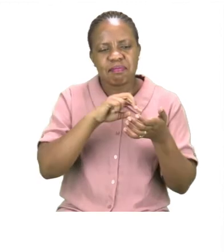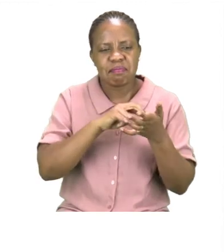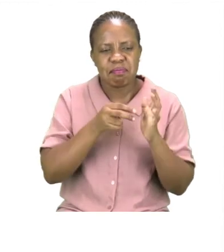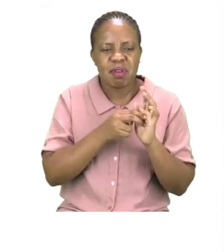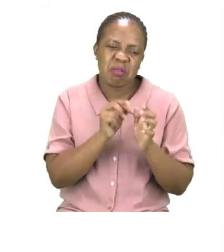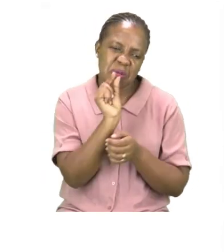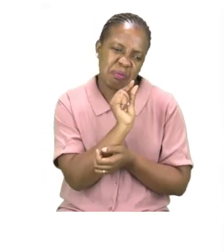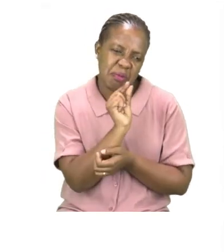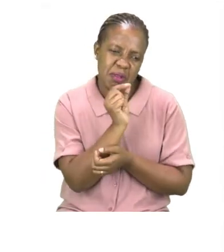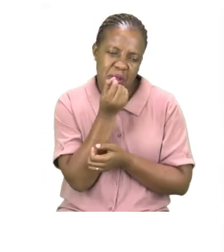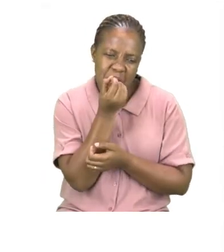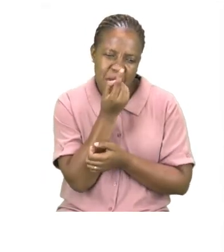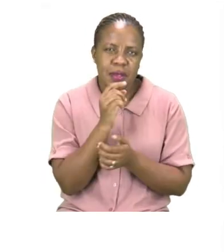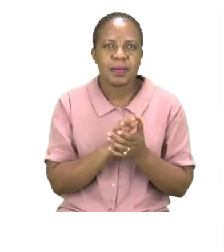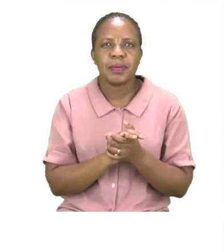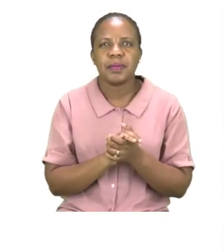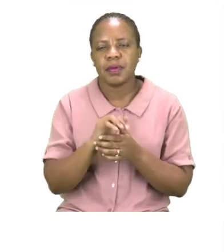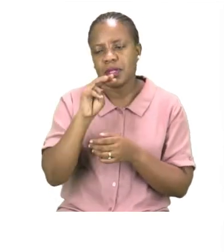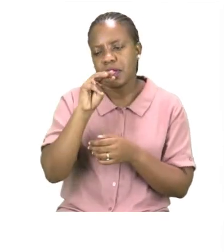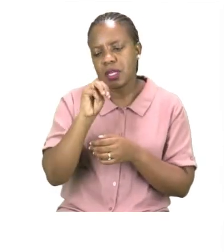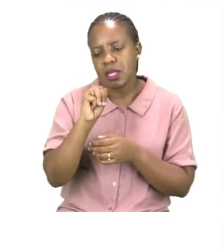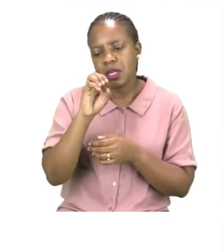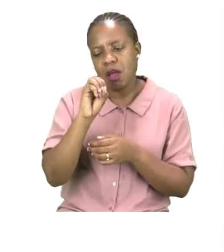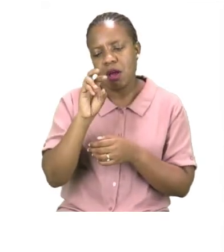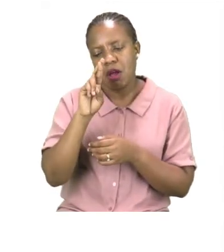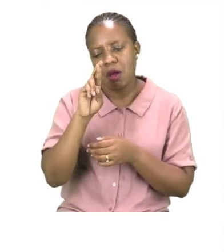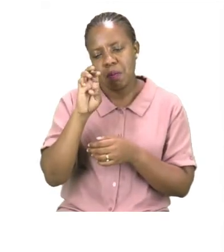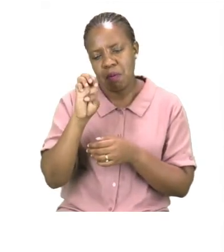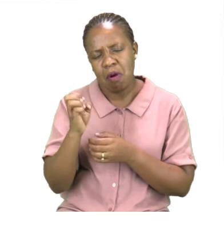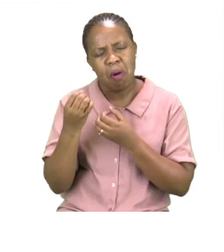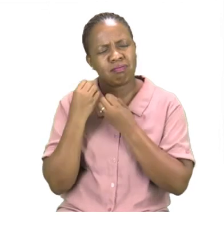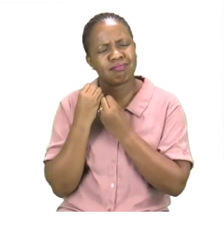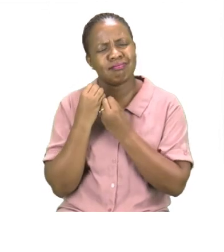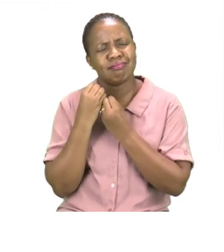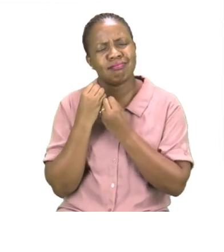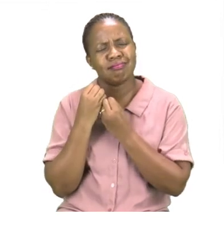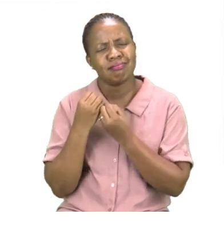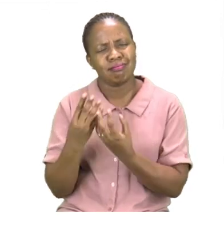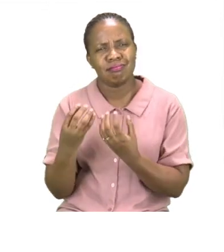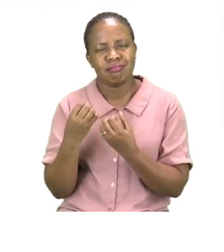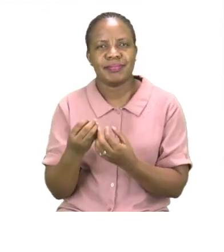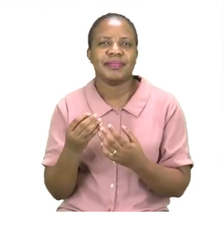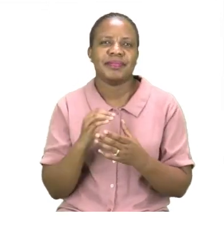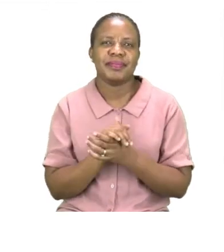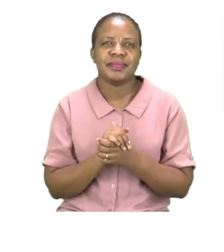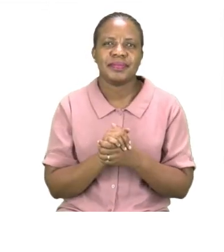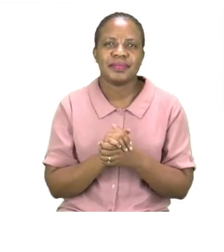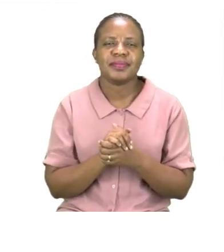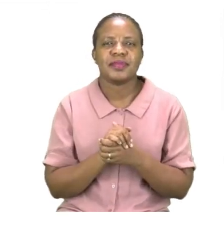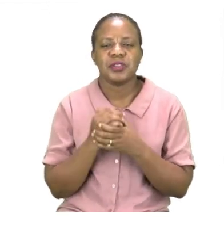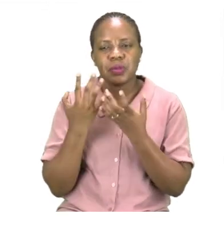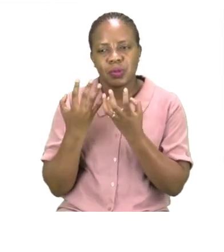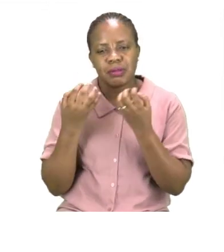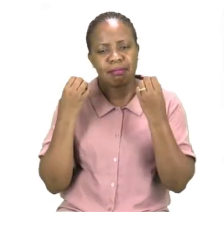more we mean a lot of water. I am going to show you